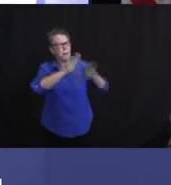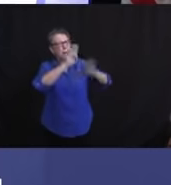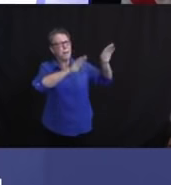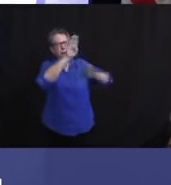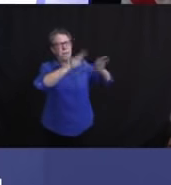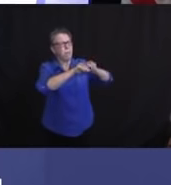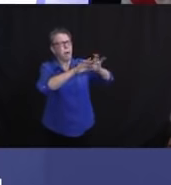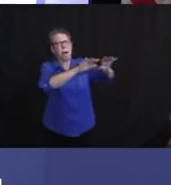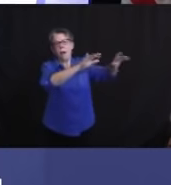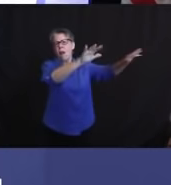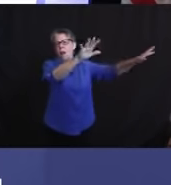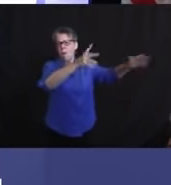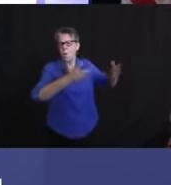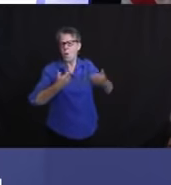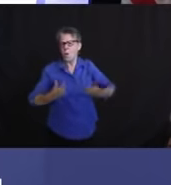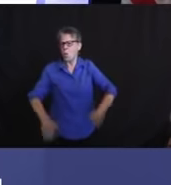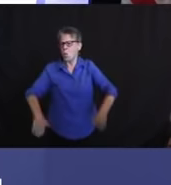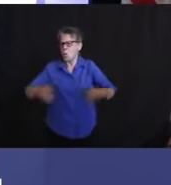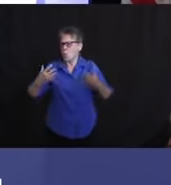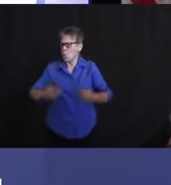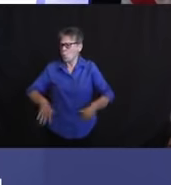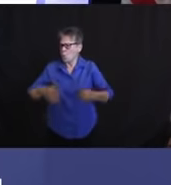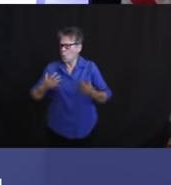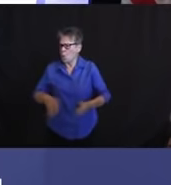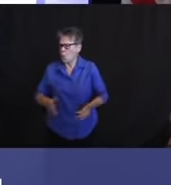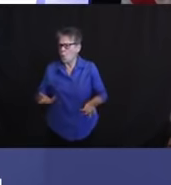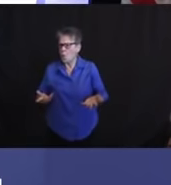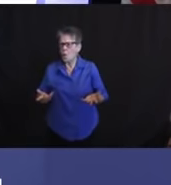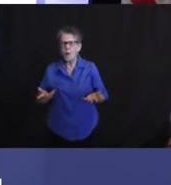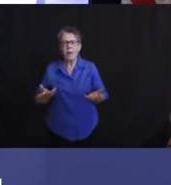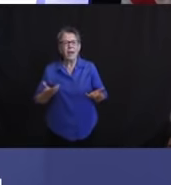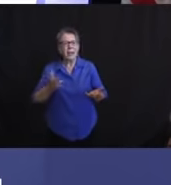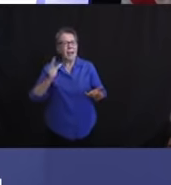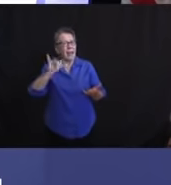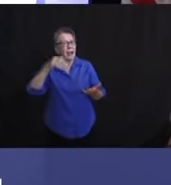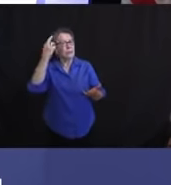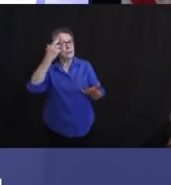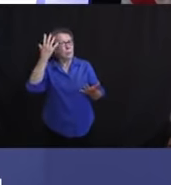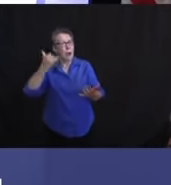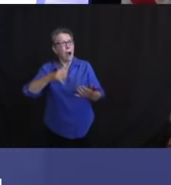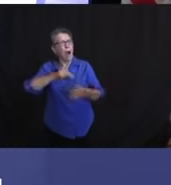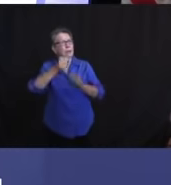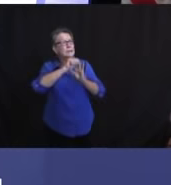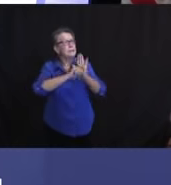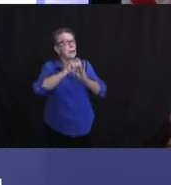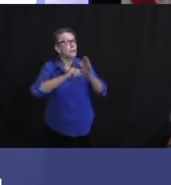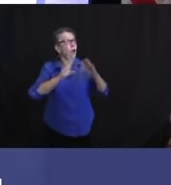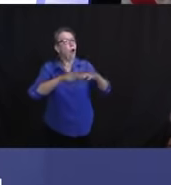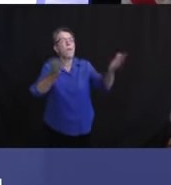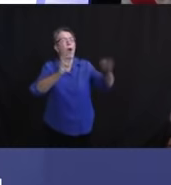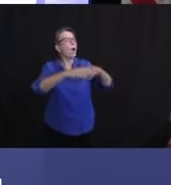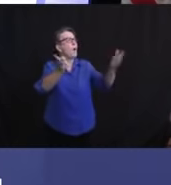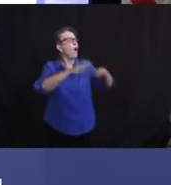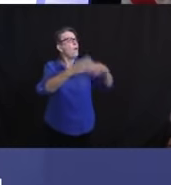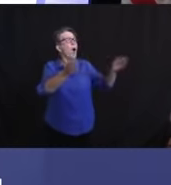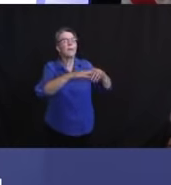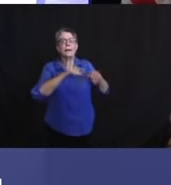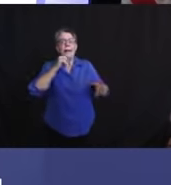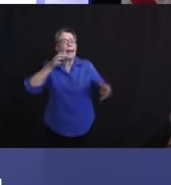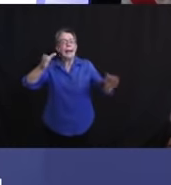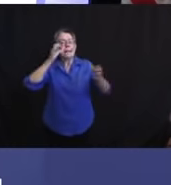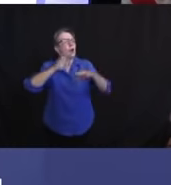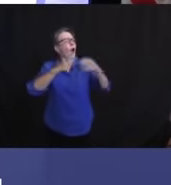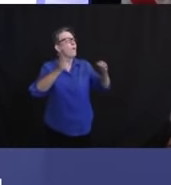typical shopping mall has very high ceilings, promoting and assisting air circulation and ventilation. In a mall,